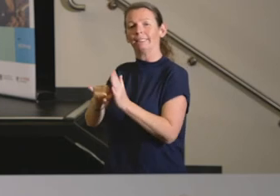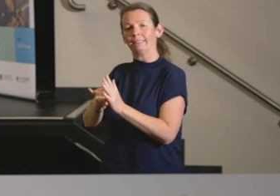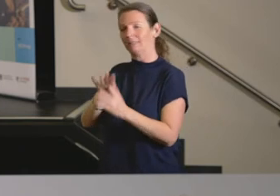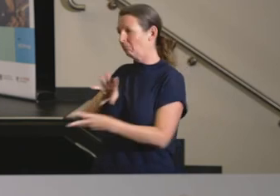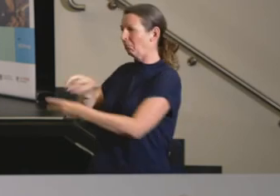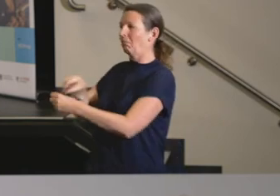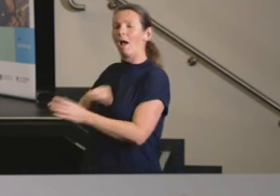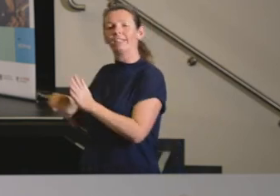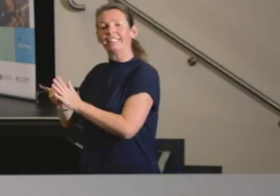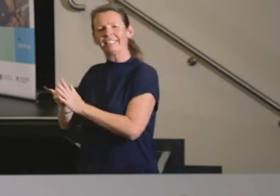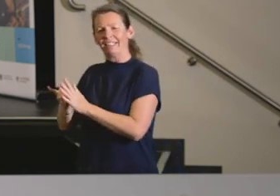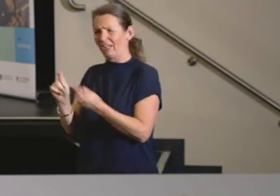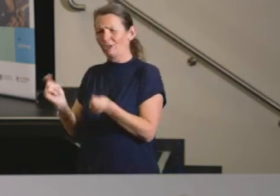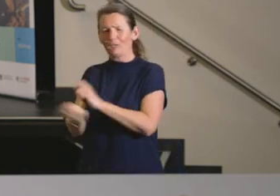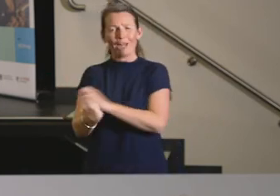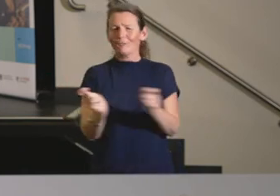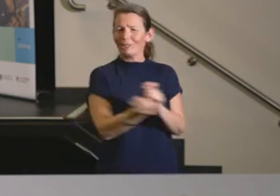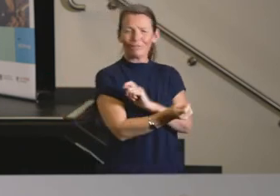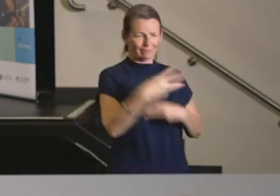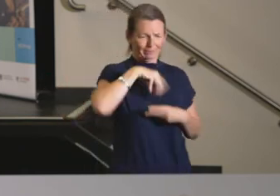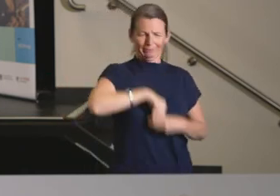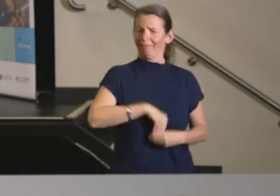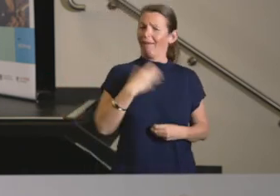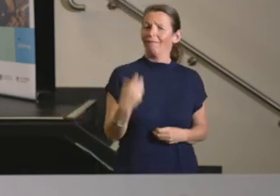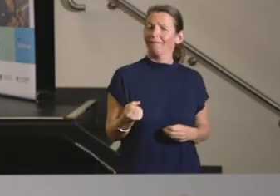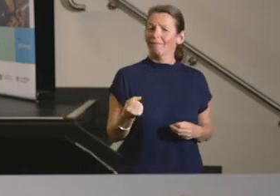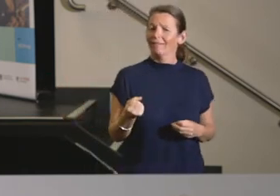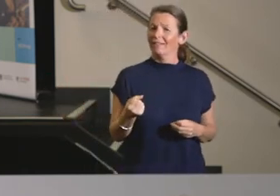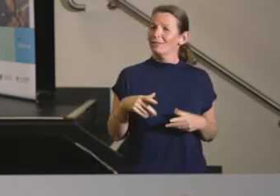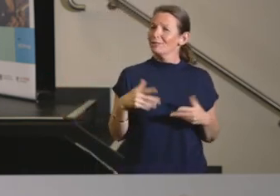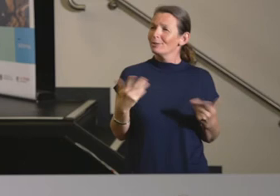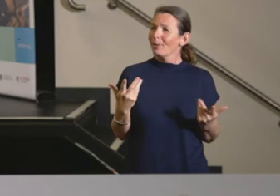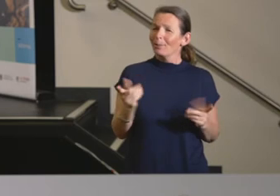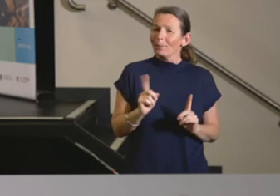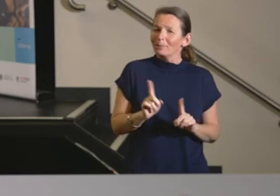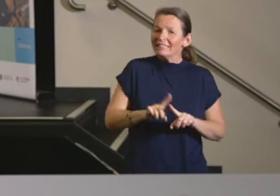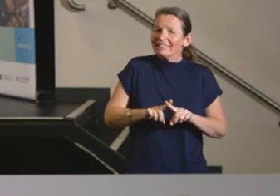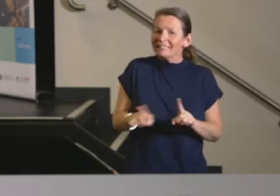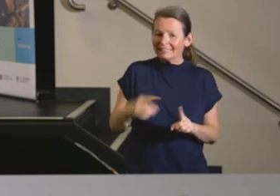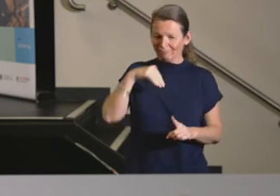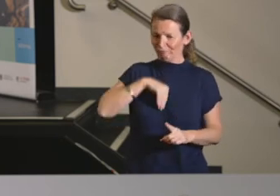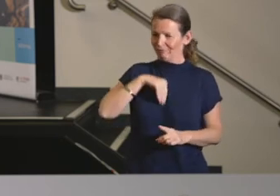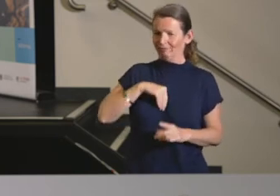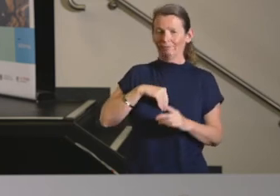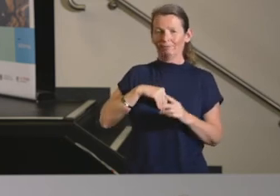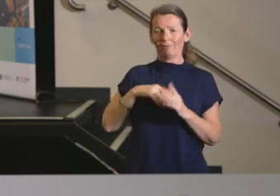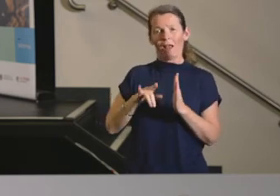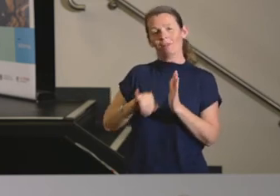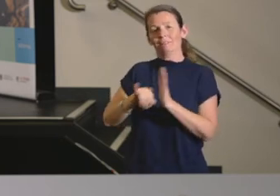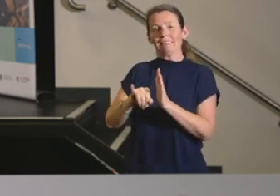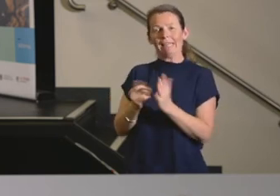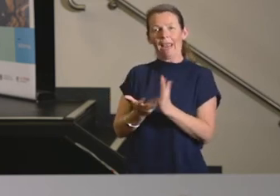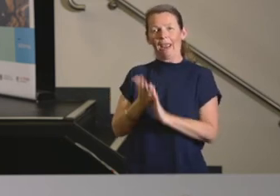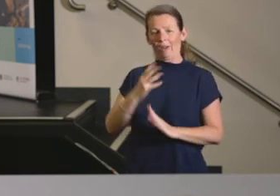thing. These things are fluid. And what is it, the different identities that we possess have